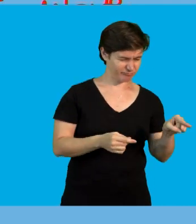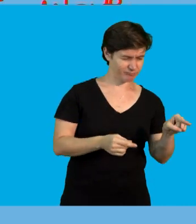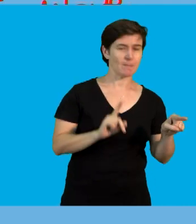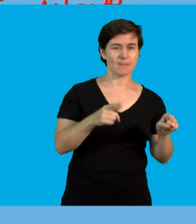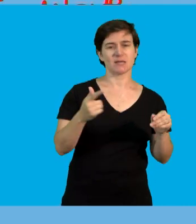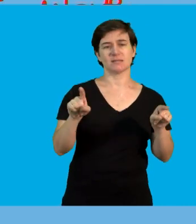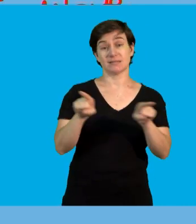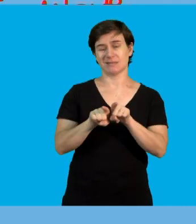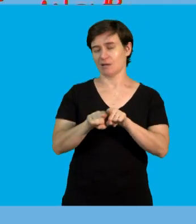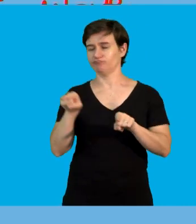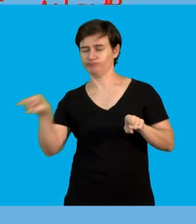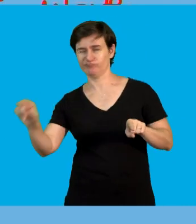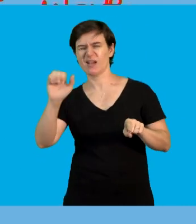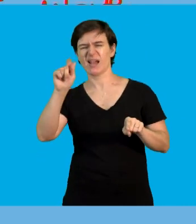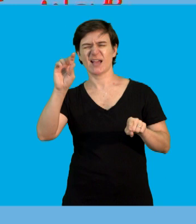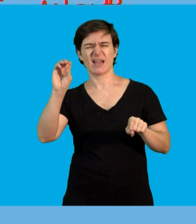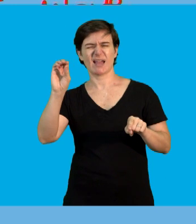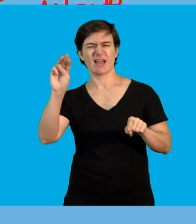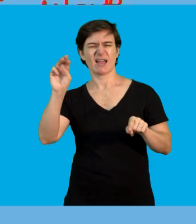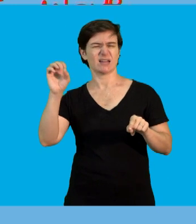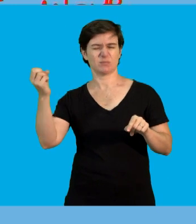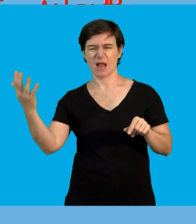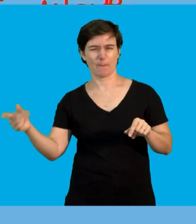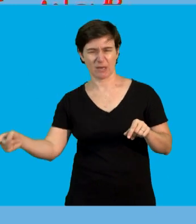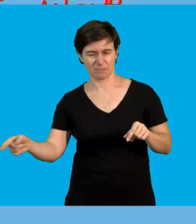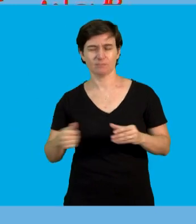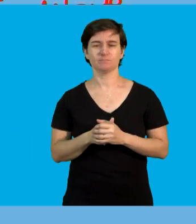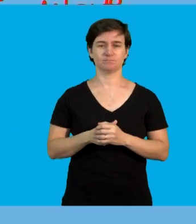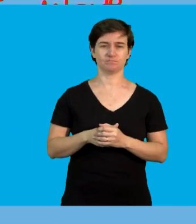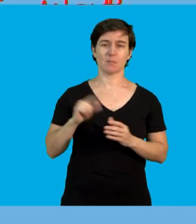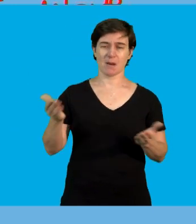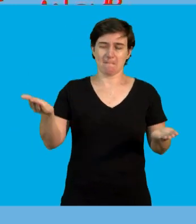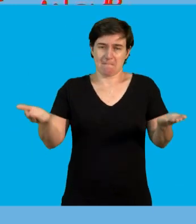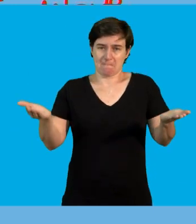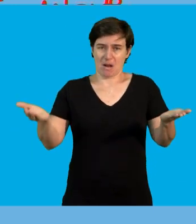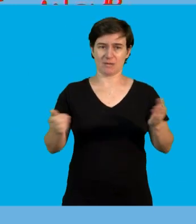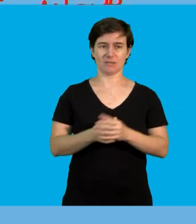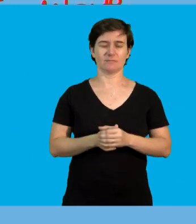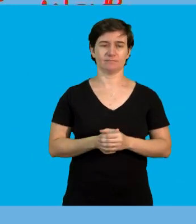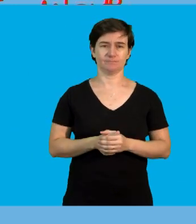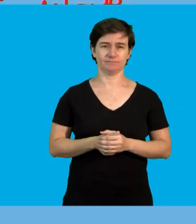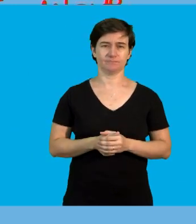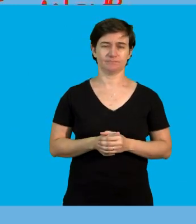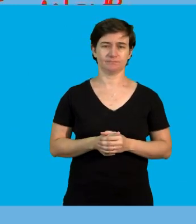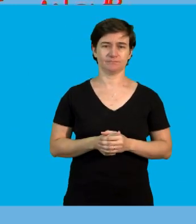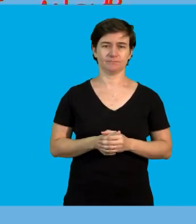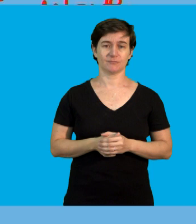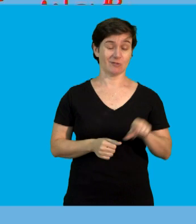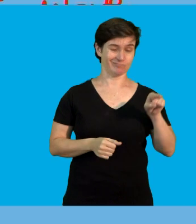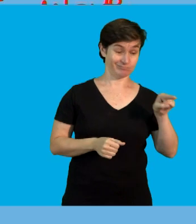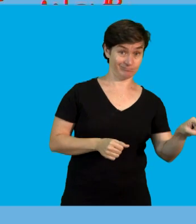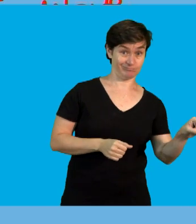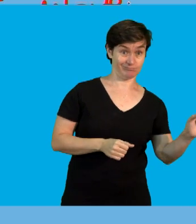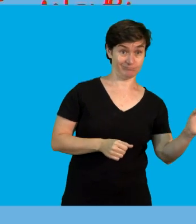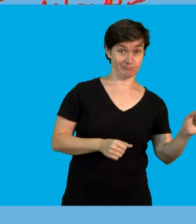to the number of atoms on the right-hand side. So depending on what we have on the left-hand side, the number of those atoms, they must